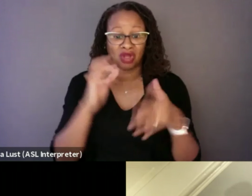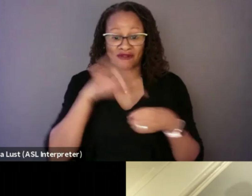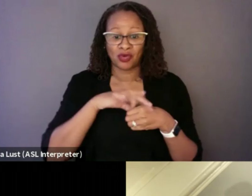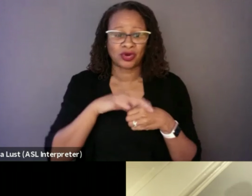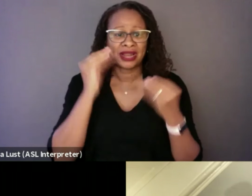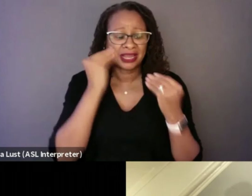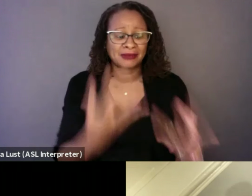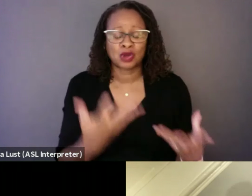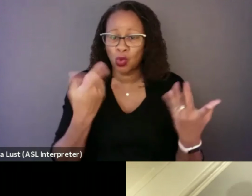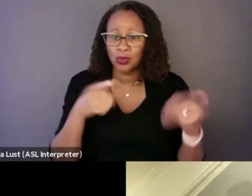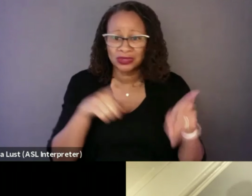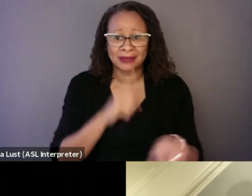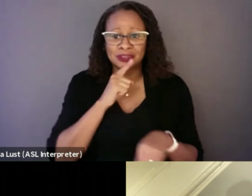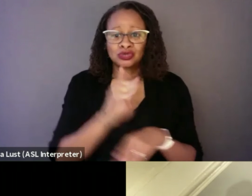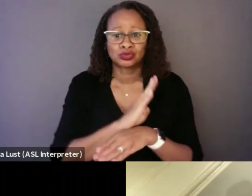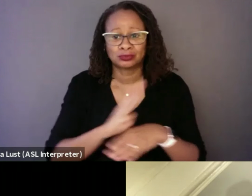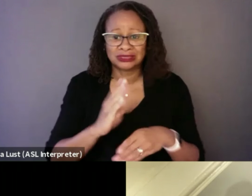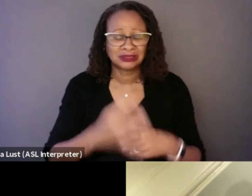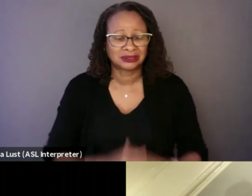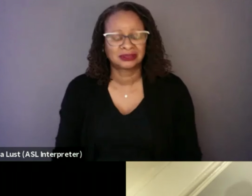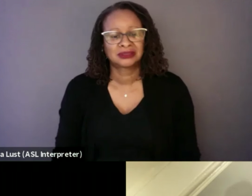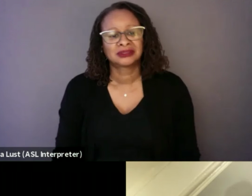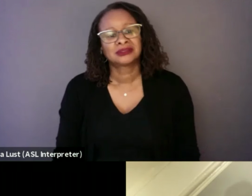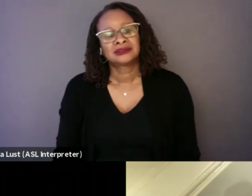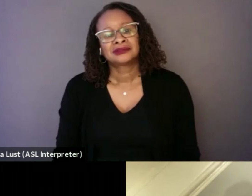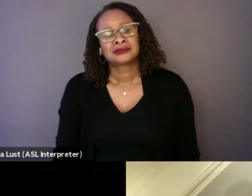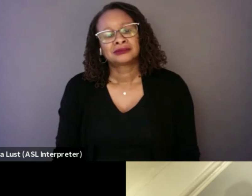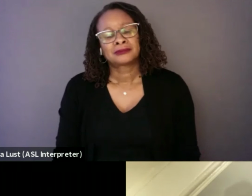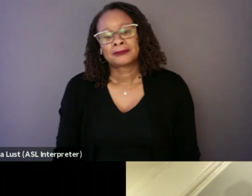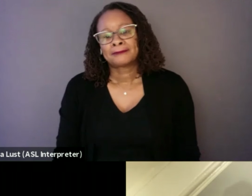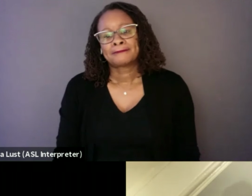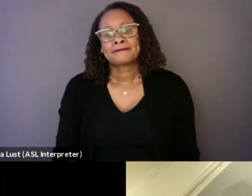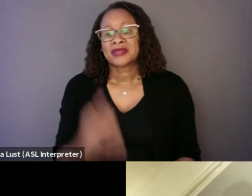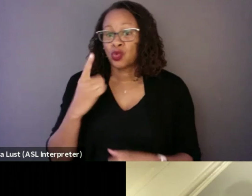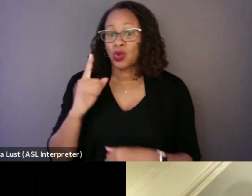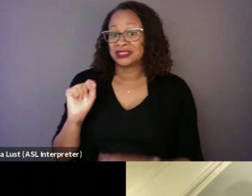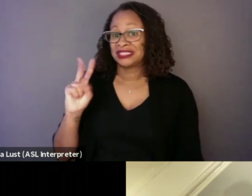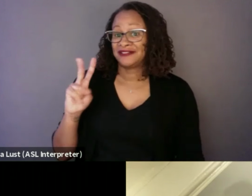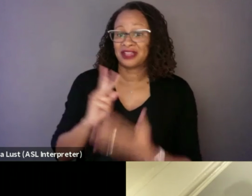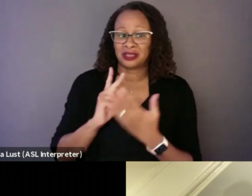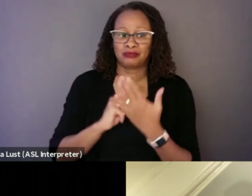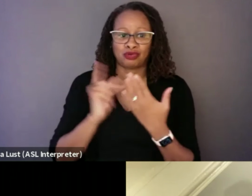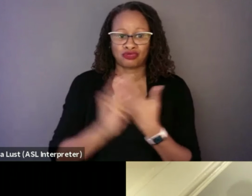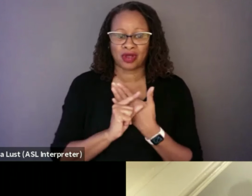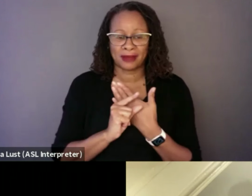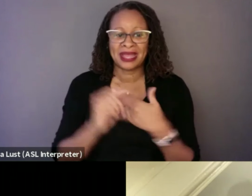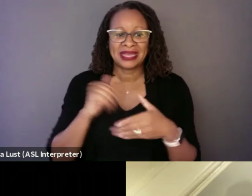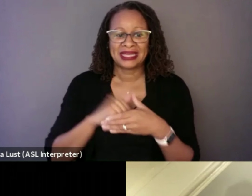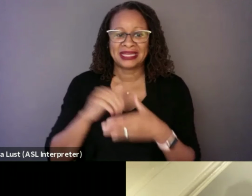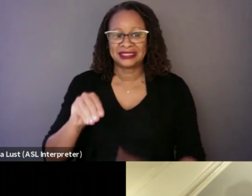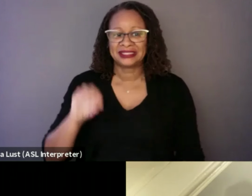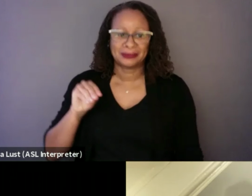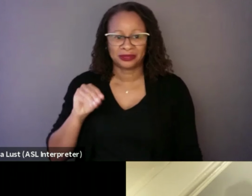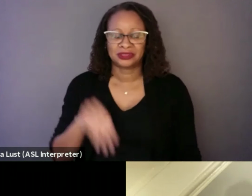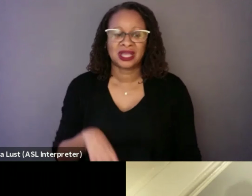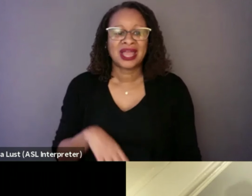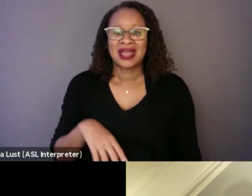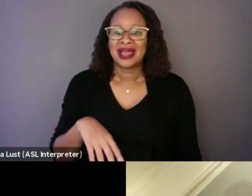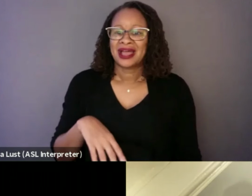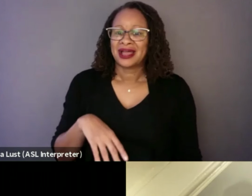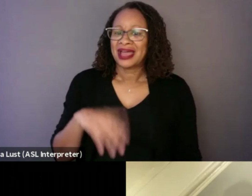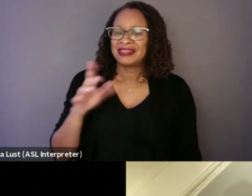on. Well, there's one television station in Zimbabwe, the ZBC, and they are sort of the mouthpiece of